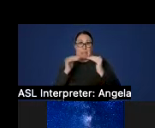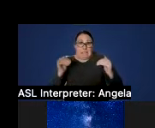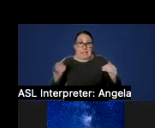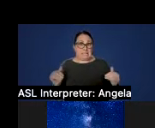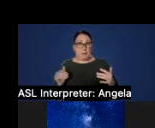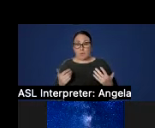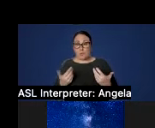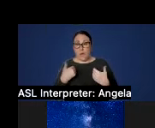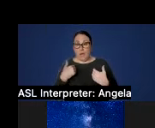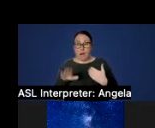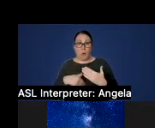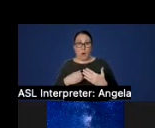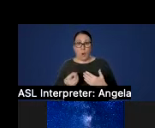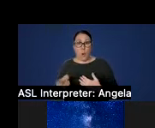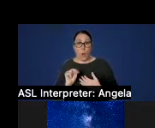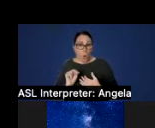child protection